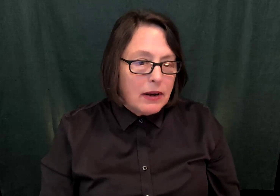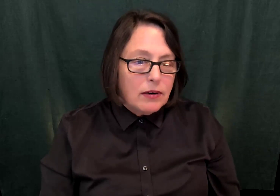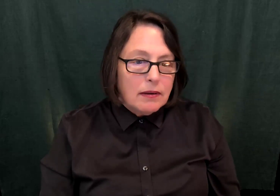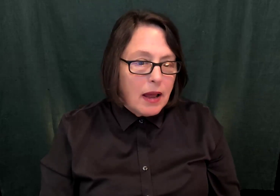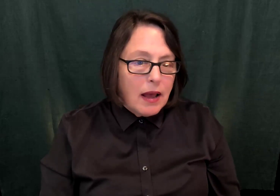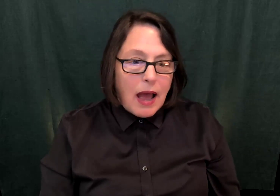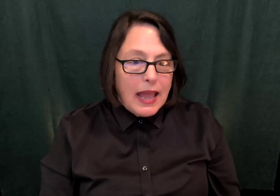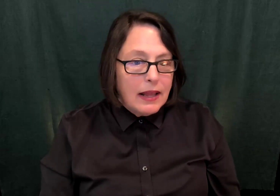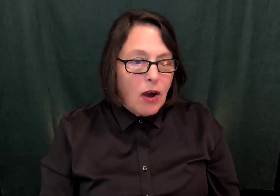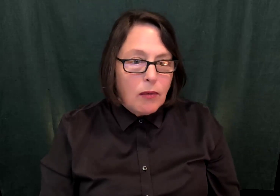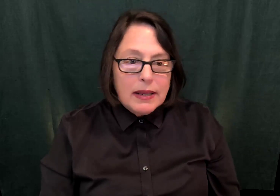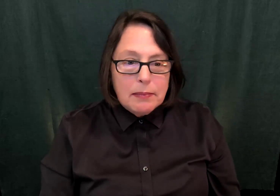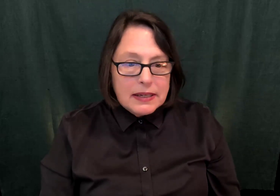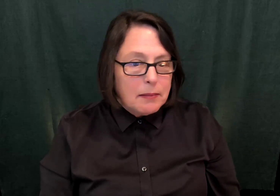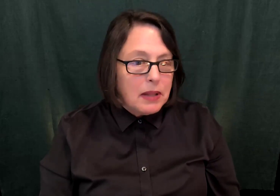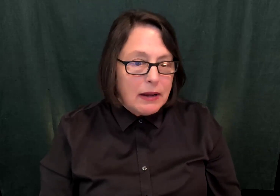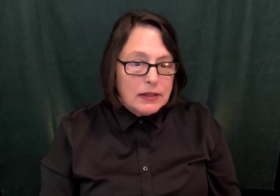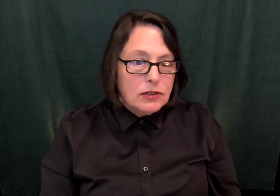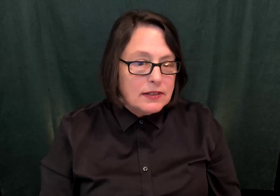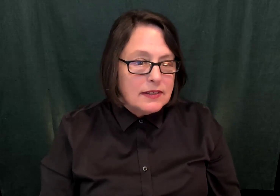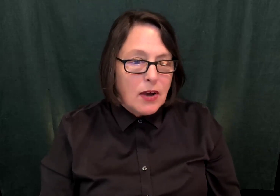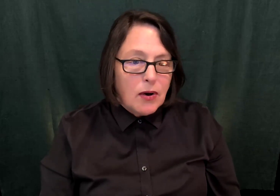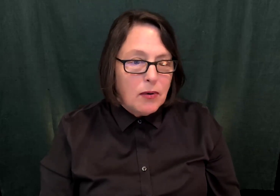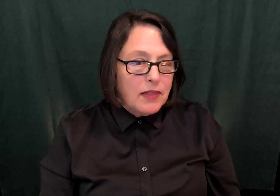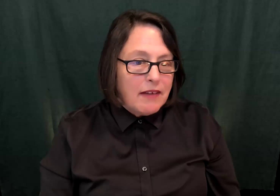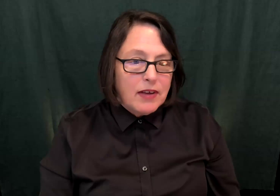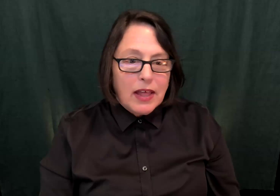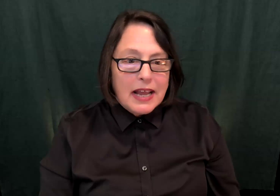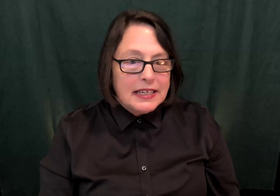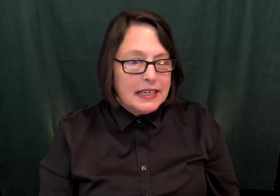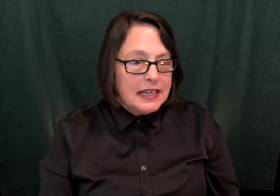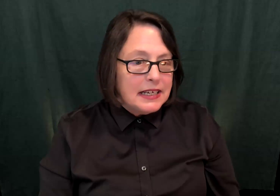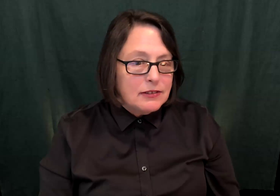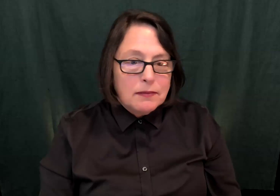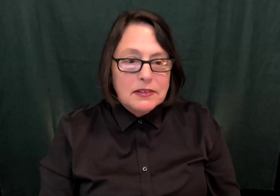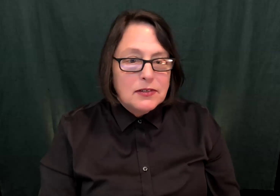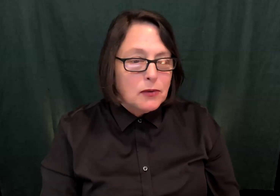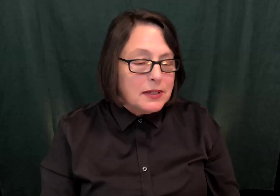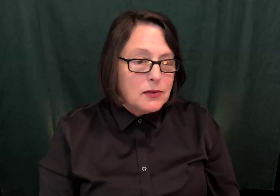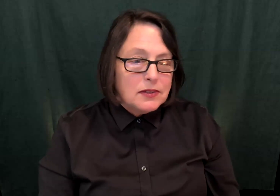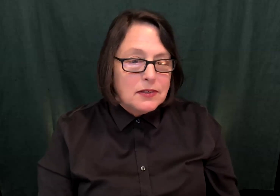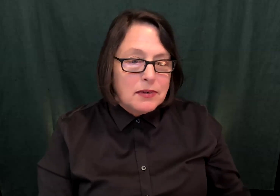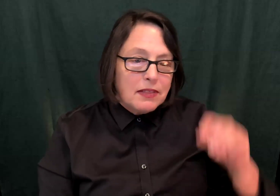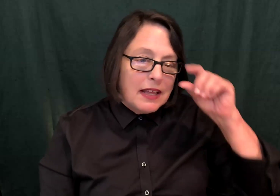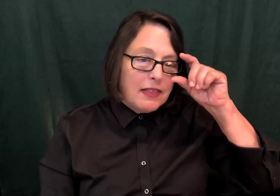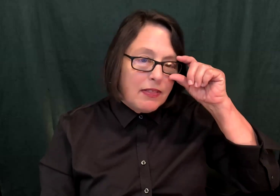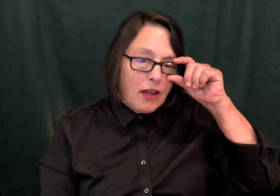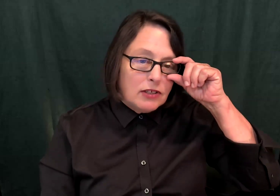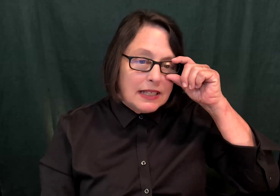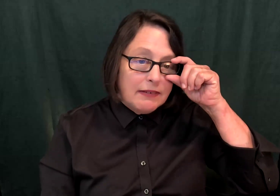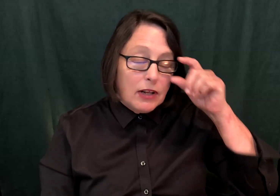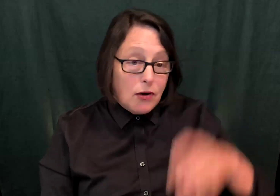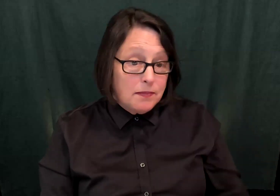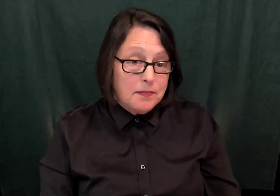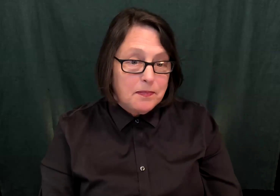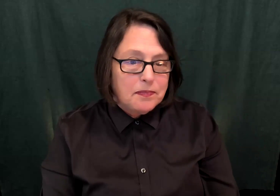didn't matter. I had already picked up language, and so they felt like I didn't need any services or resources or anything. They thought,